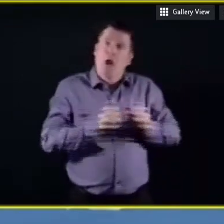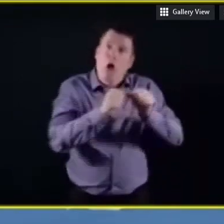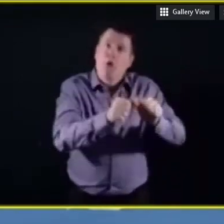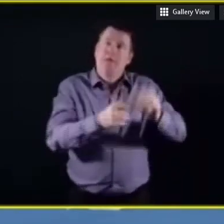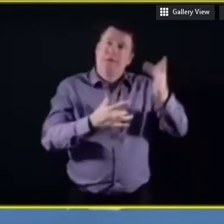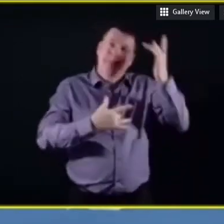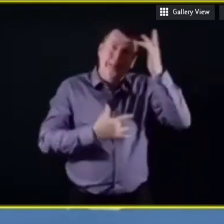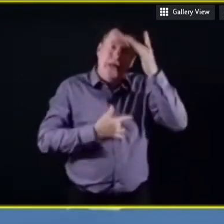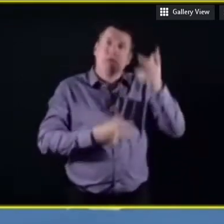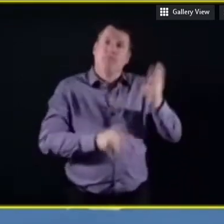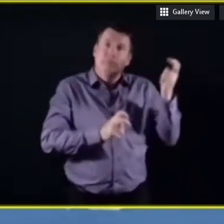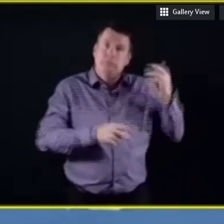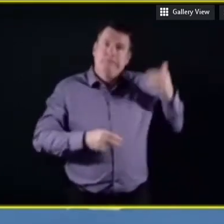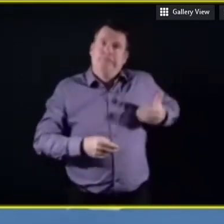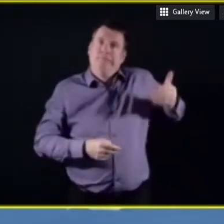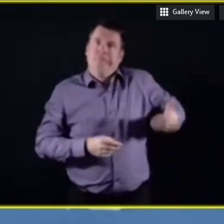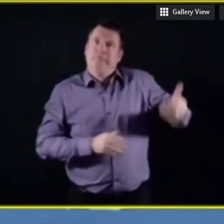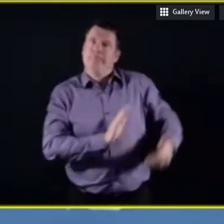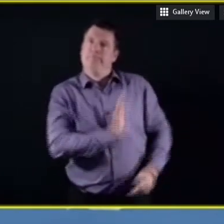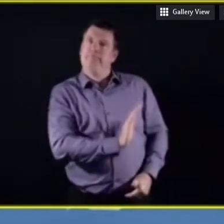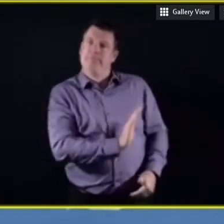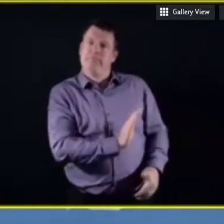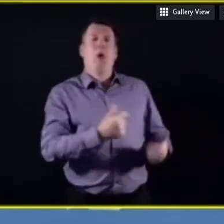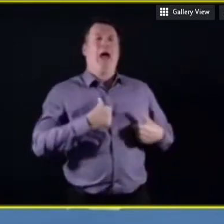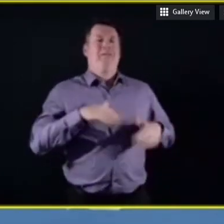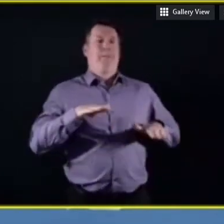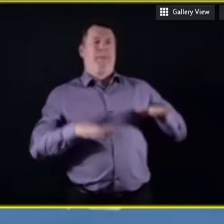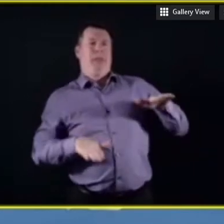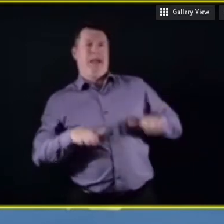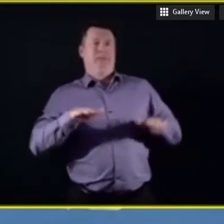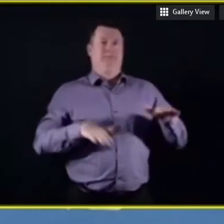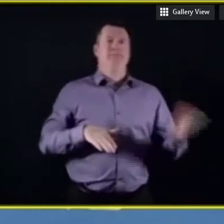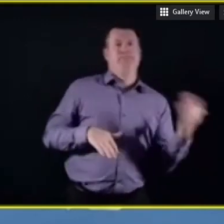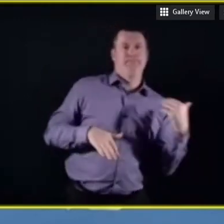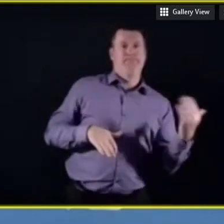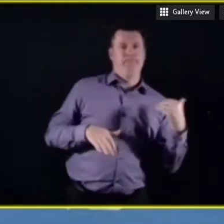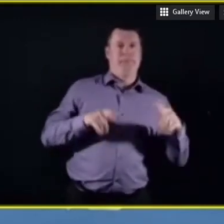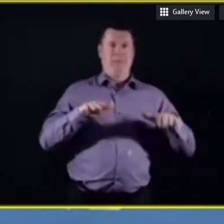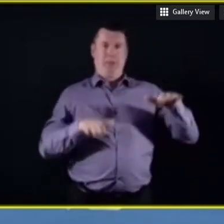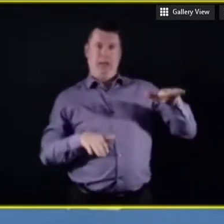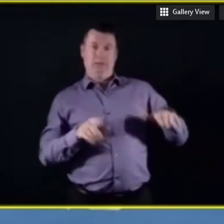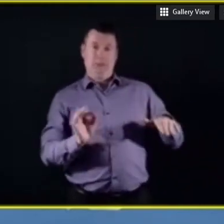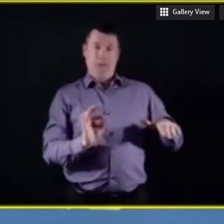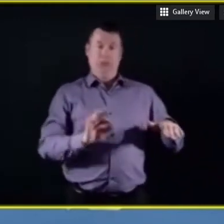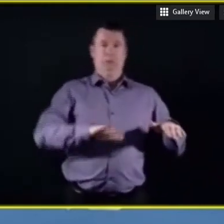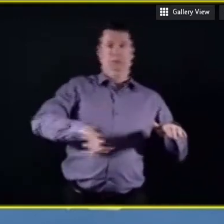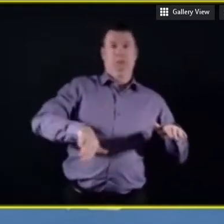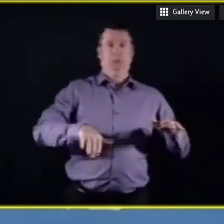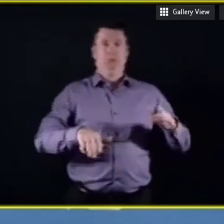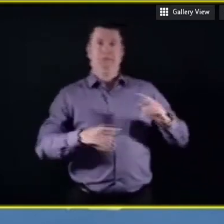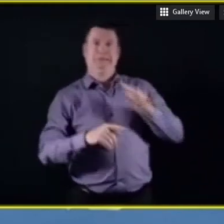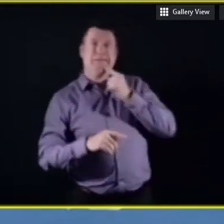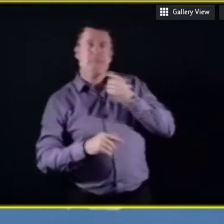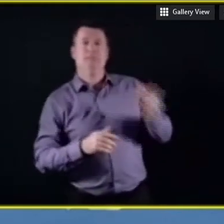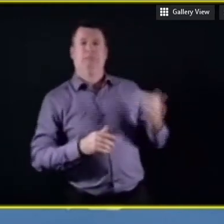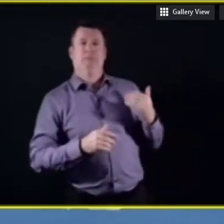prevention protocols we have in place in our office. We're just literally right now trying to decrease the number of humans in our